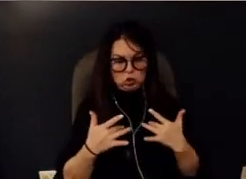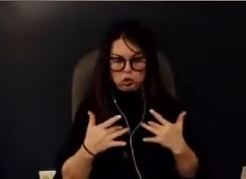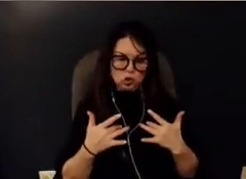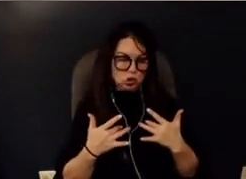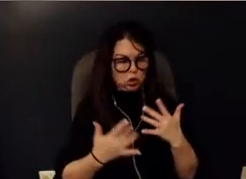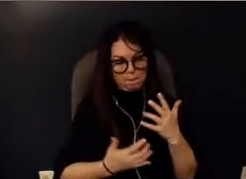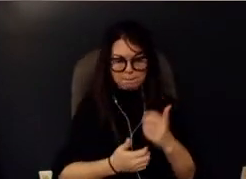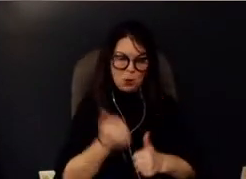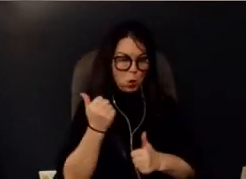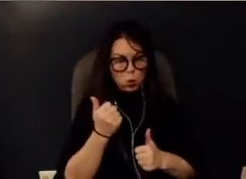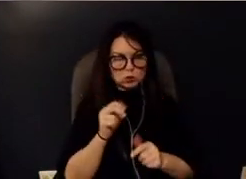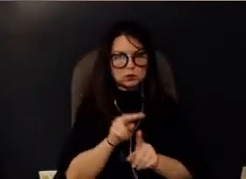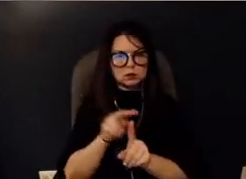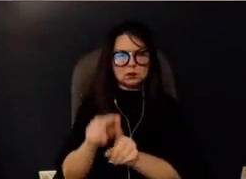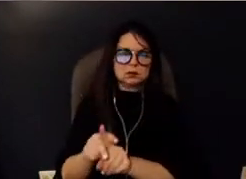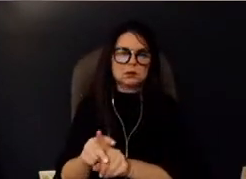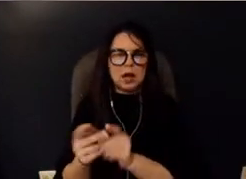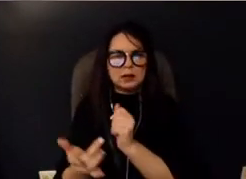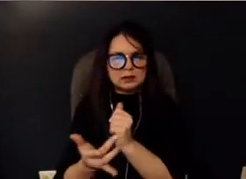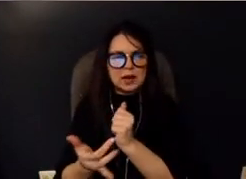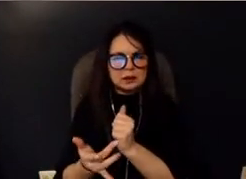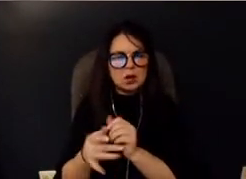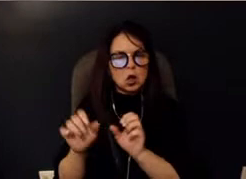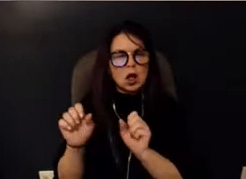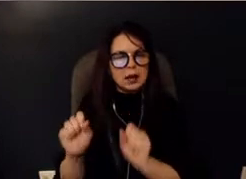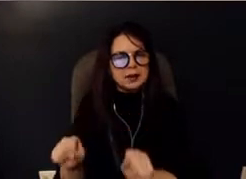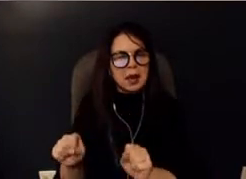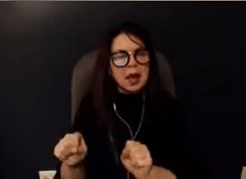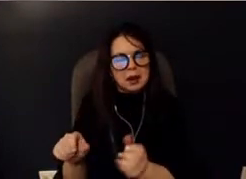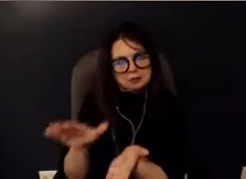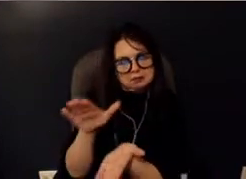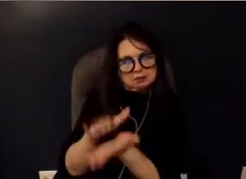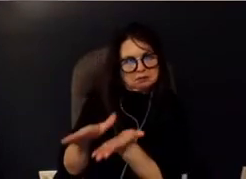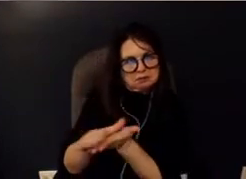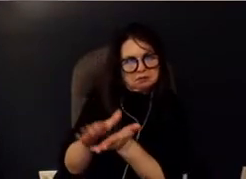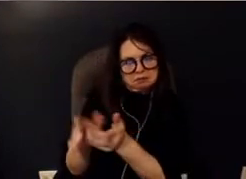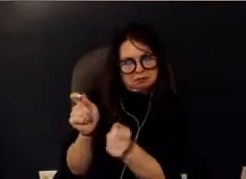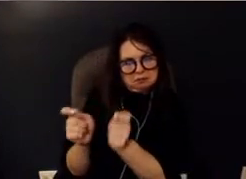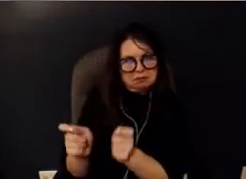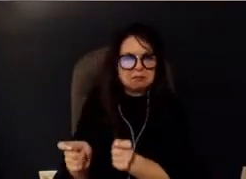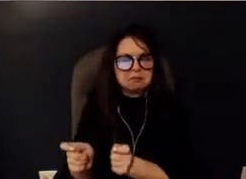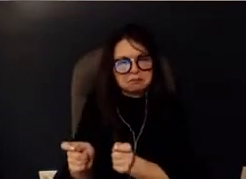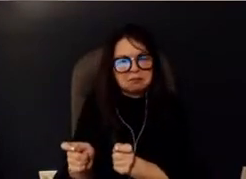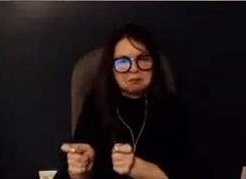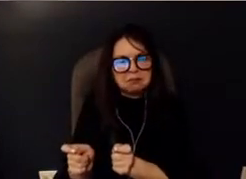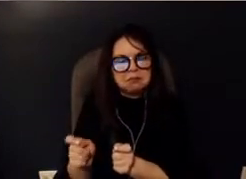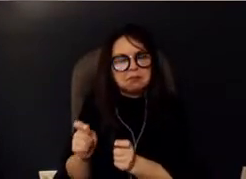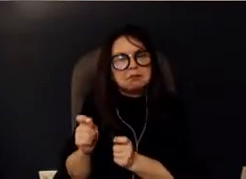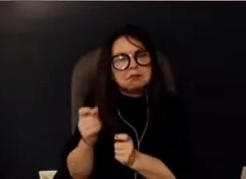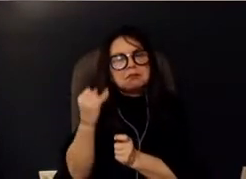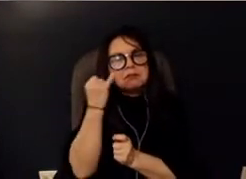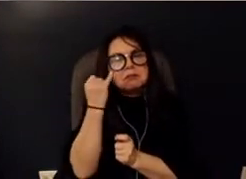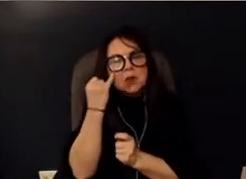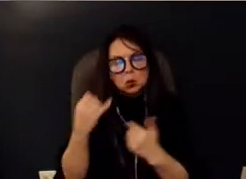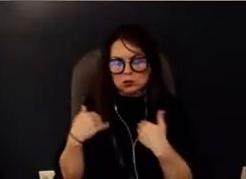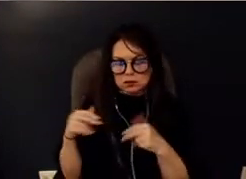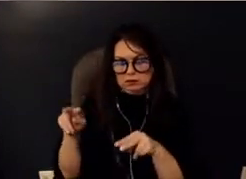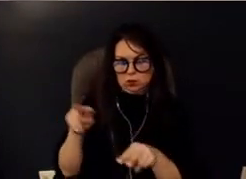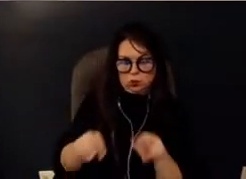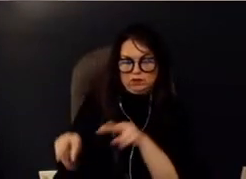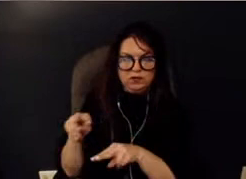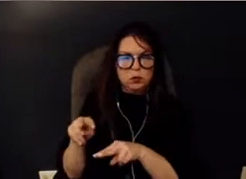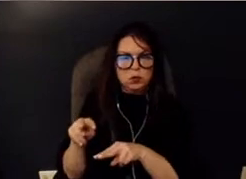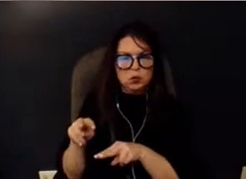could be cleaned up through the necessary review of our fee structure, particularly if we